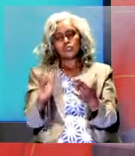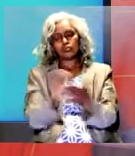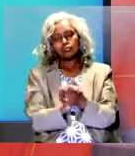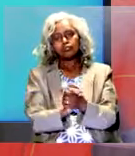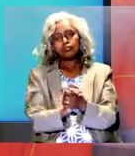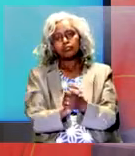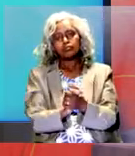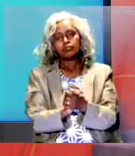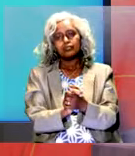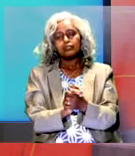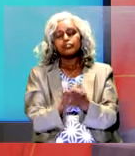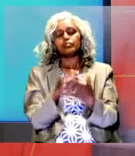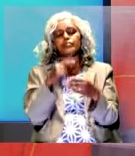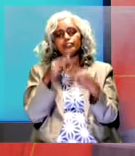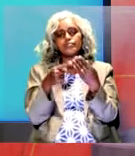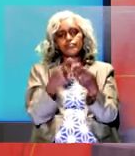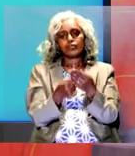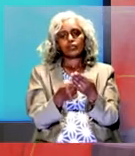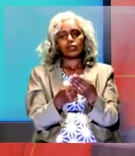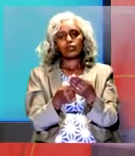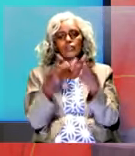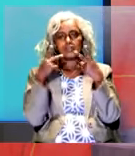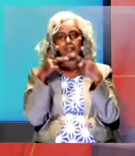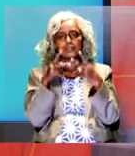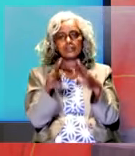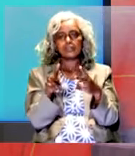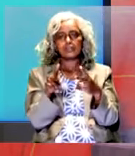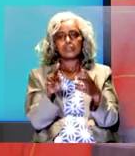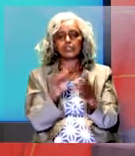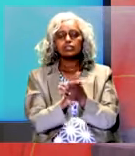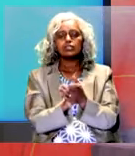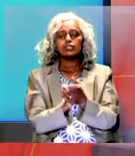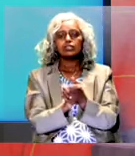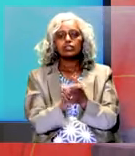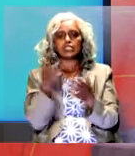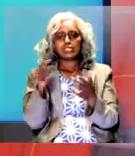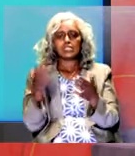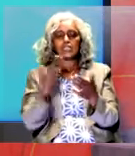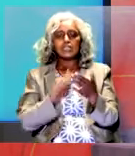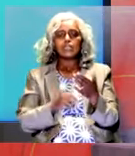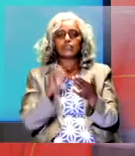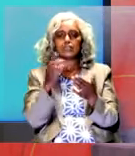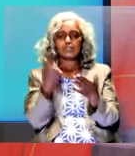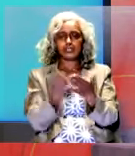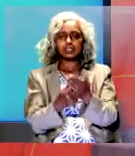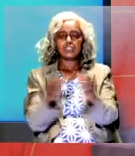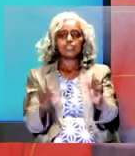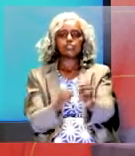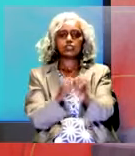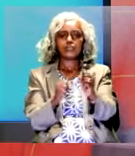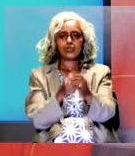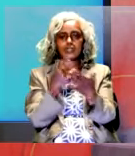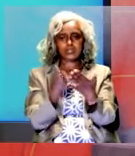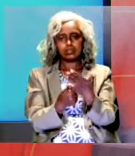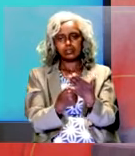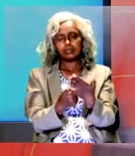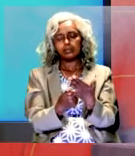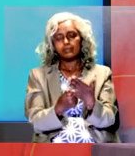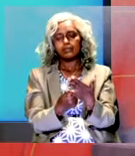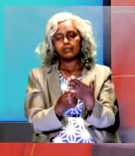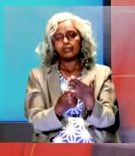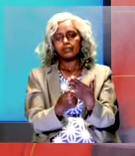0. So when you see the elements of this sequence, or this